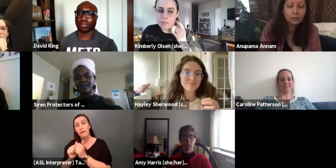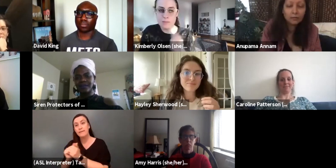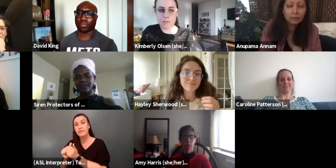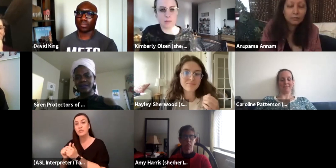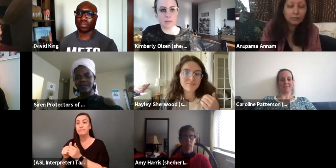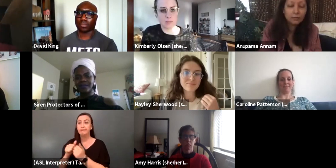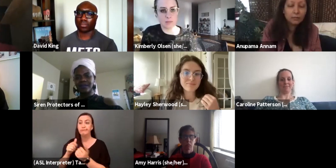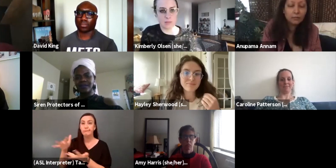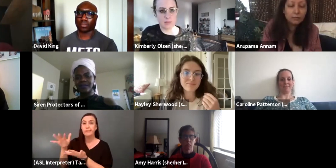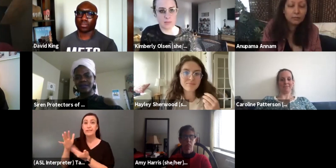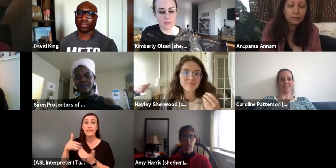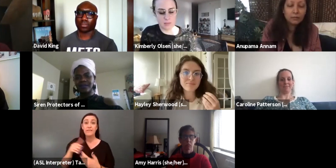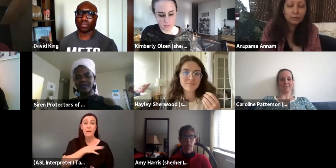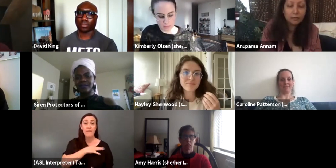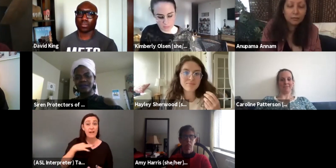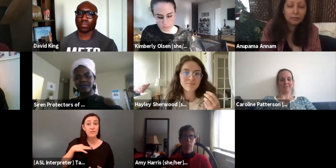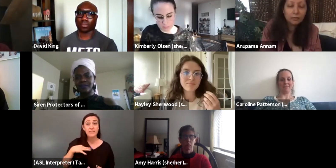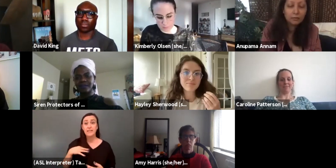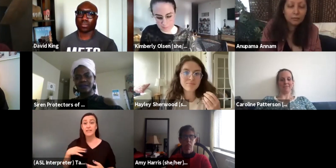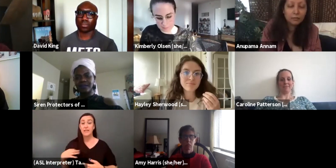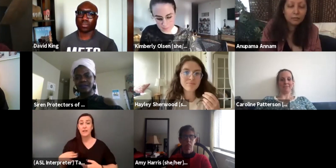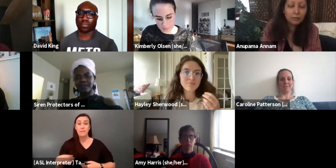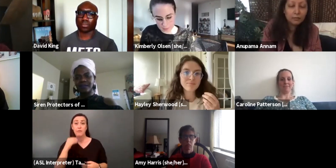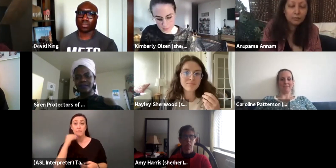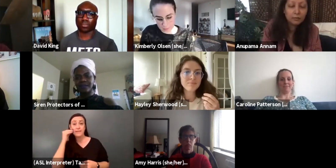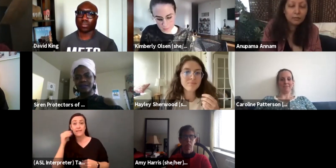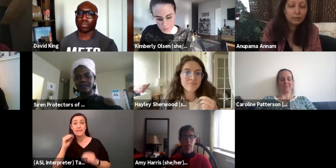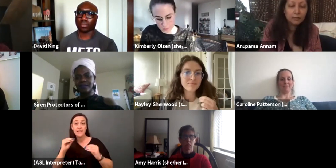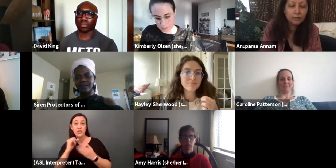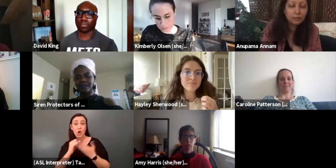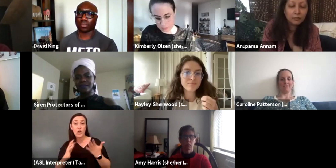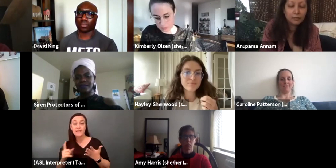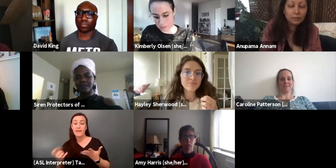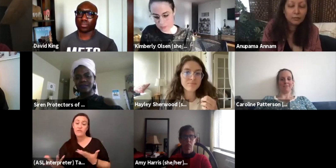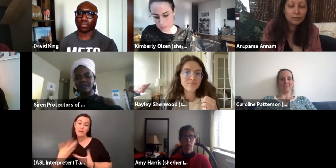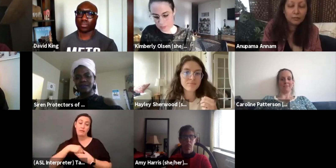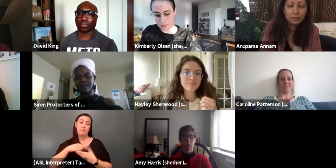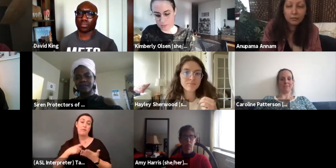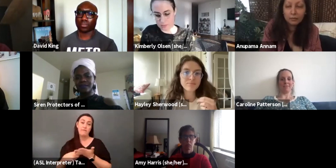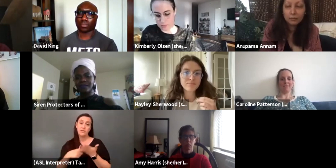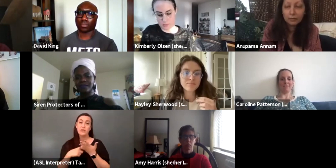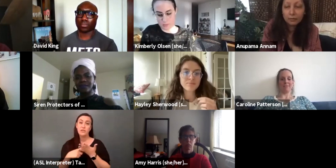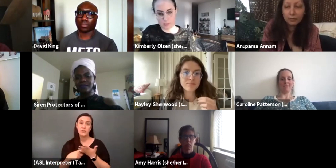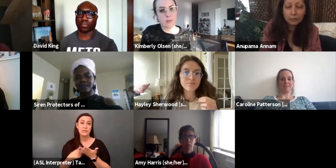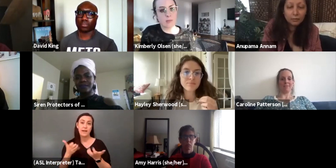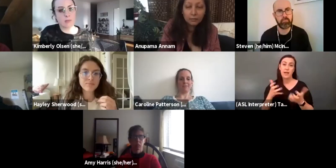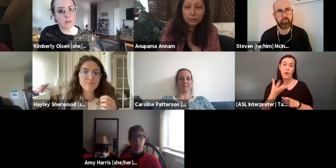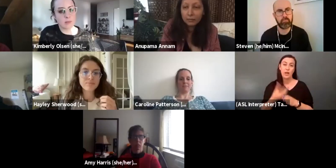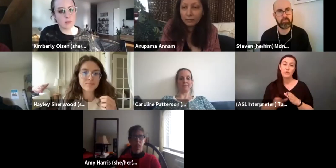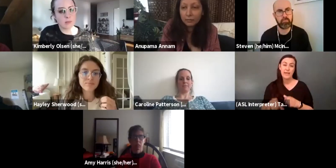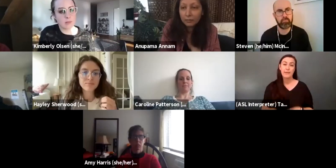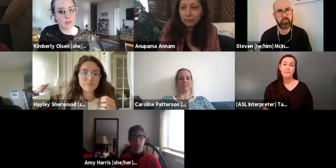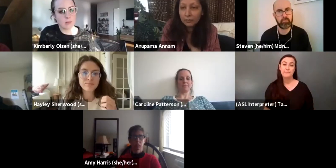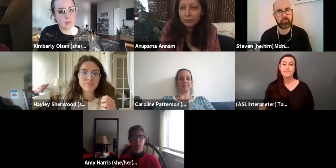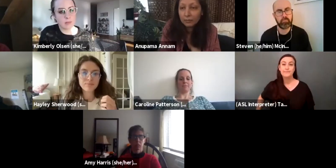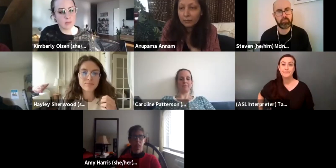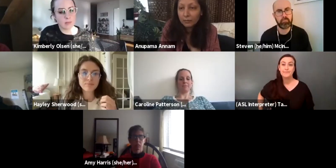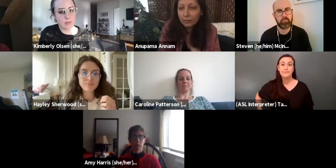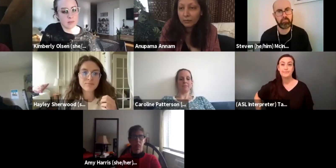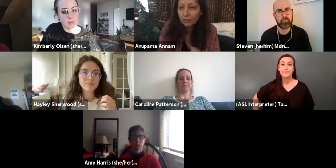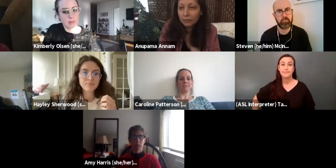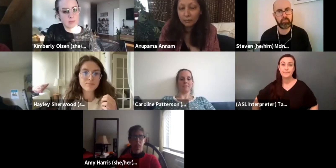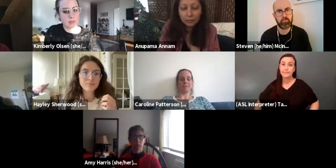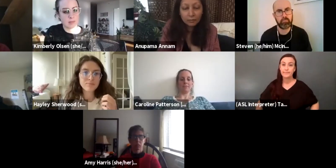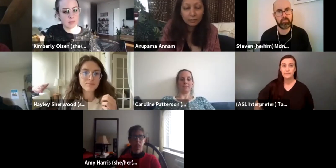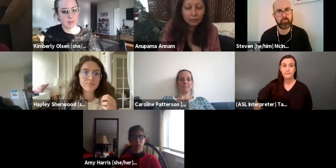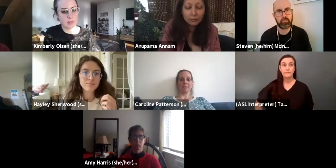Even my faculty members, my resident teaching artists, they all got to be a part of the conversation. And I don't want to lose that. Yeah. It's totally